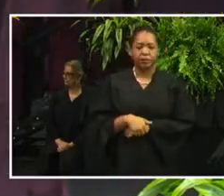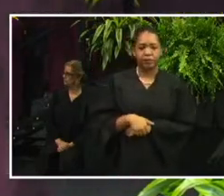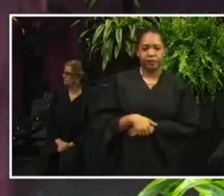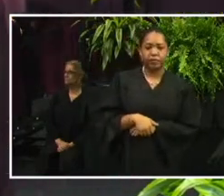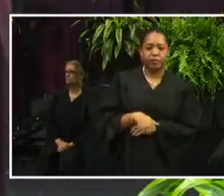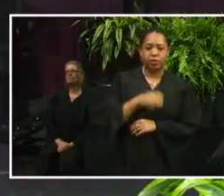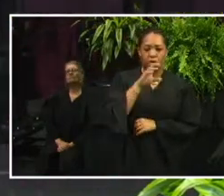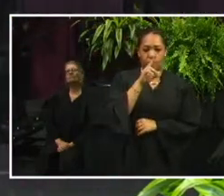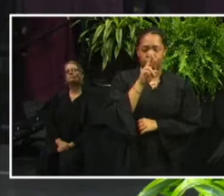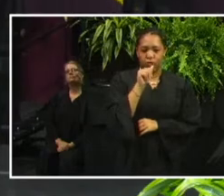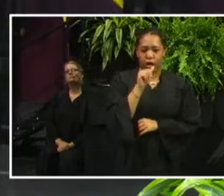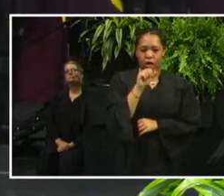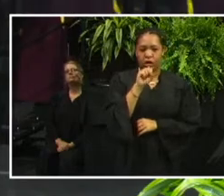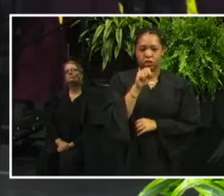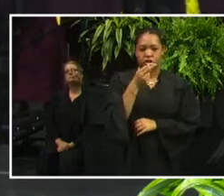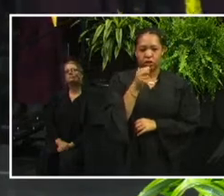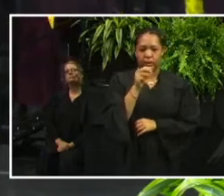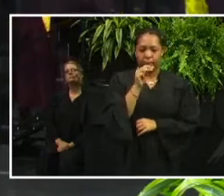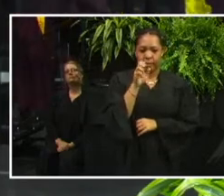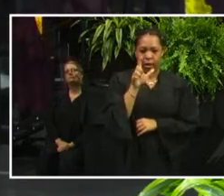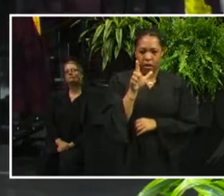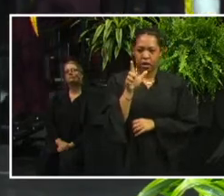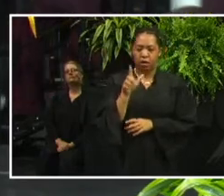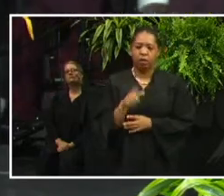Rochamel Davarius Bonaparte.